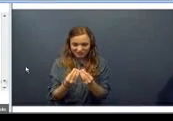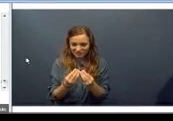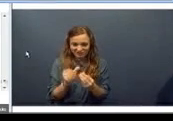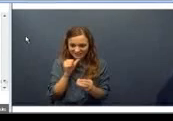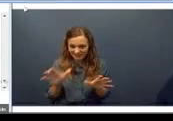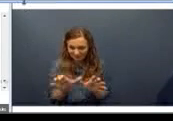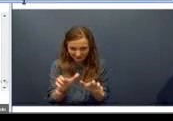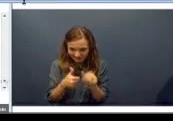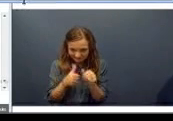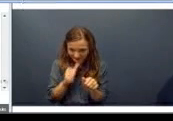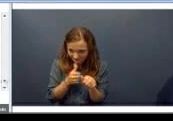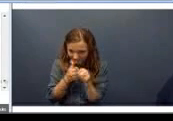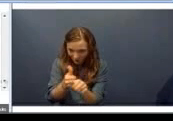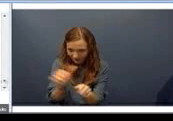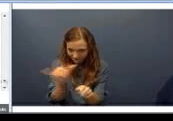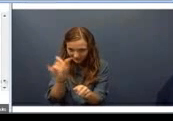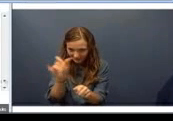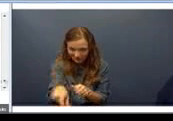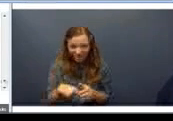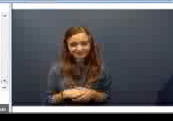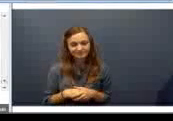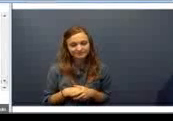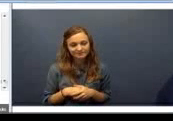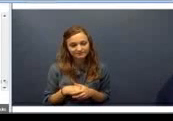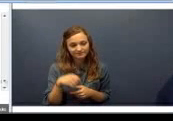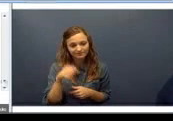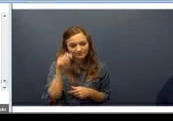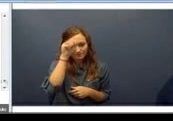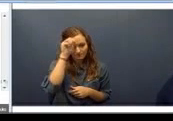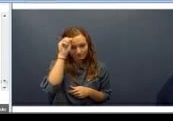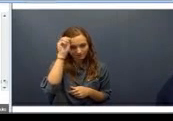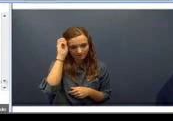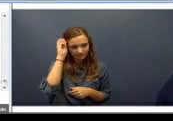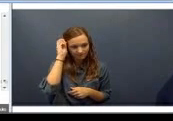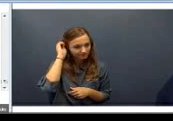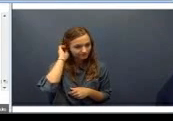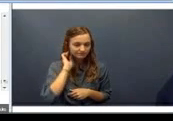already are also not doing what they should be.